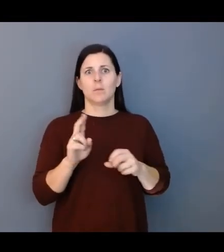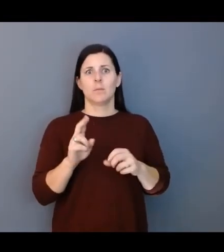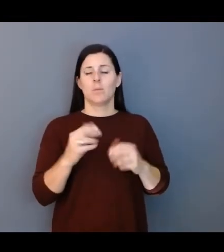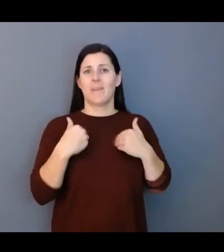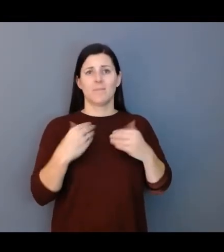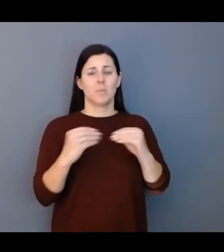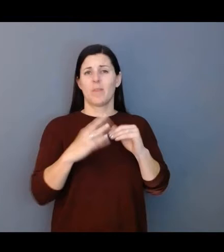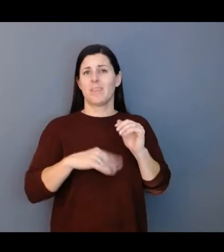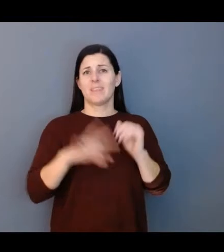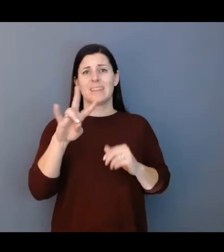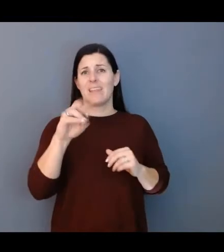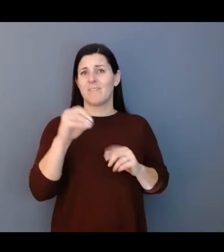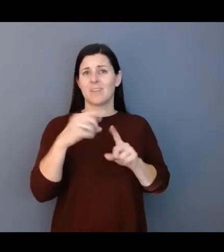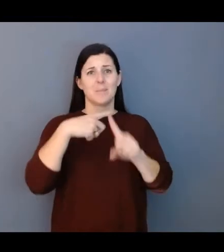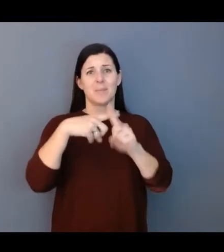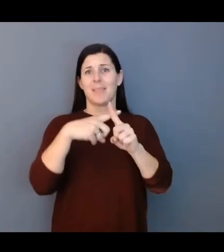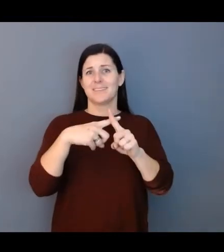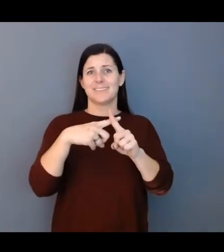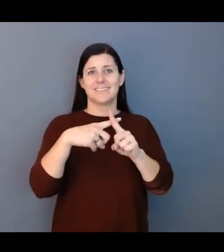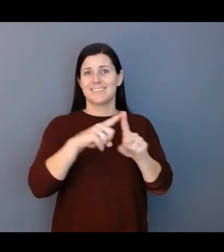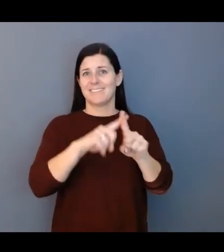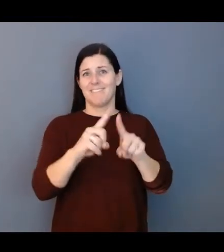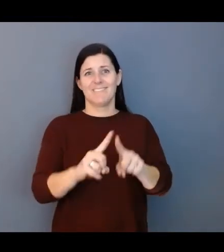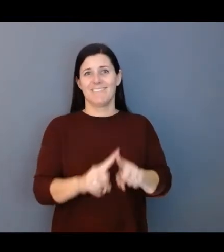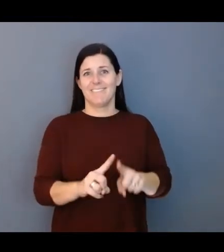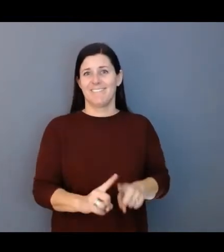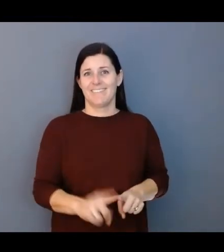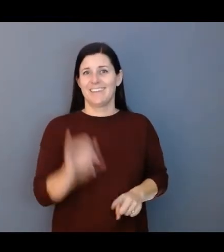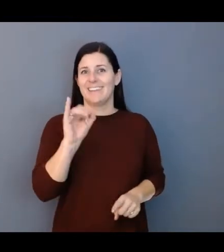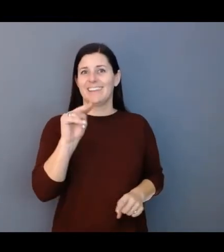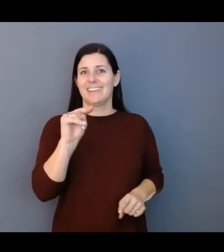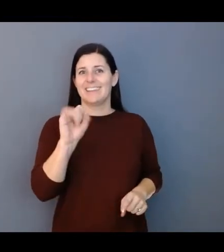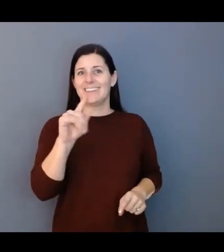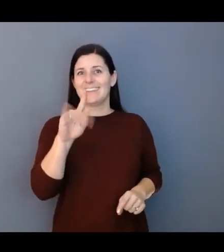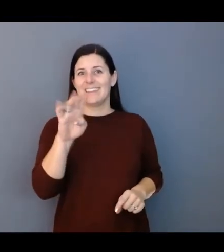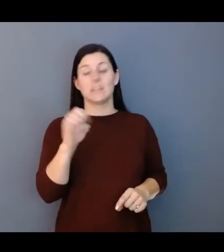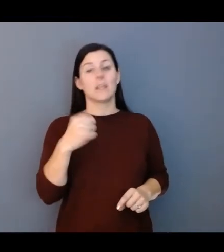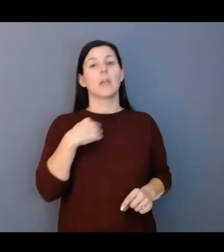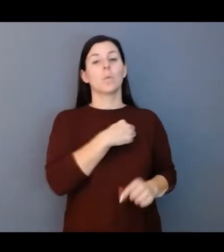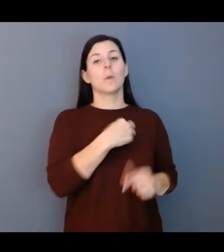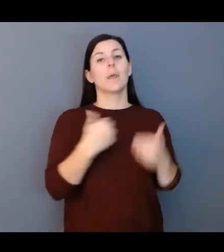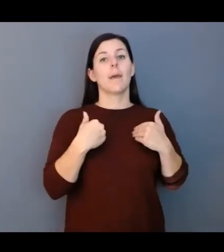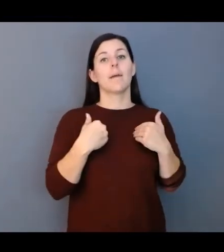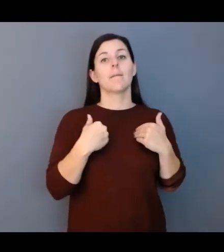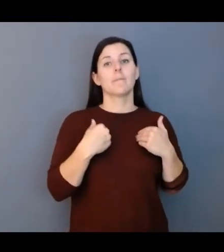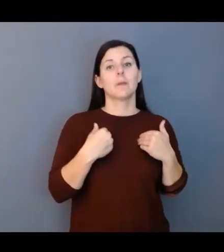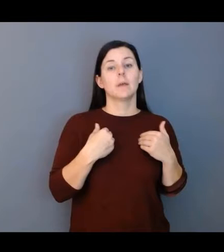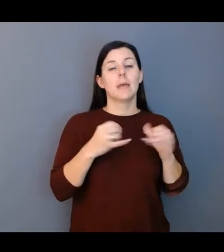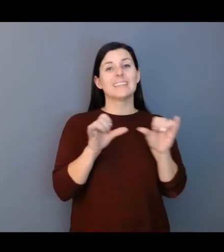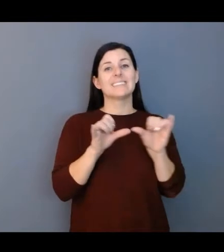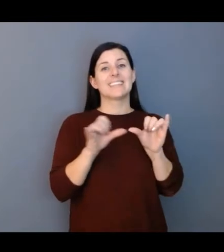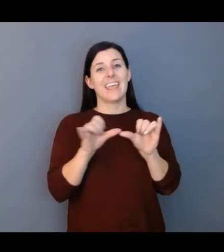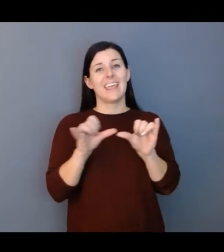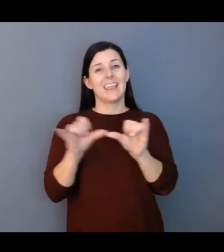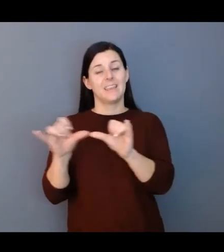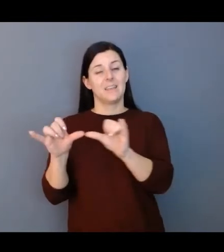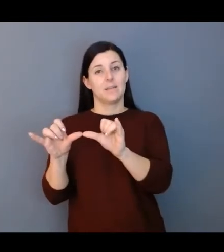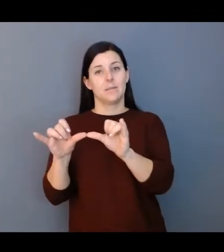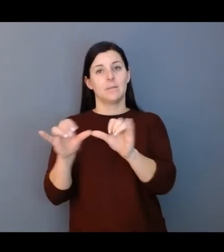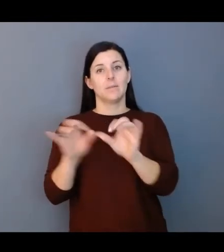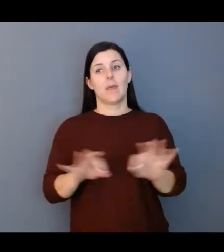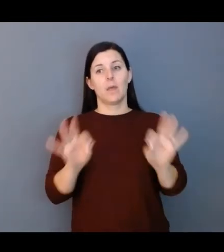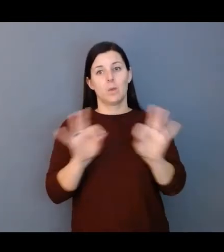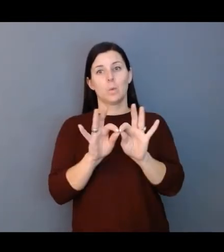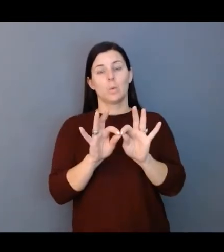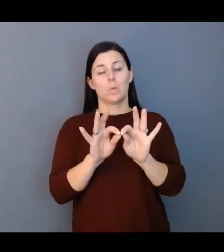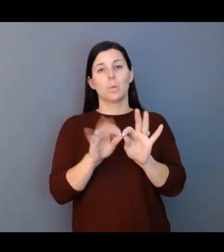the 70 plus instance, able to tune it. And we also provide a scaling value. So in some